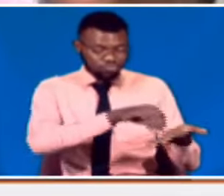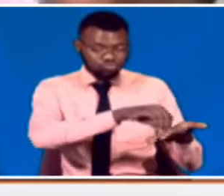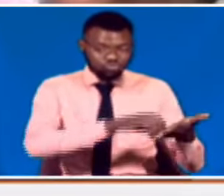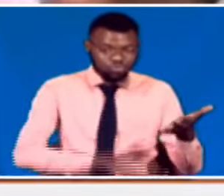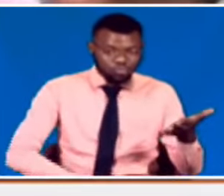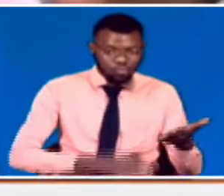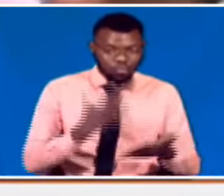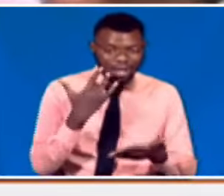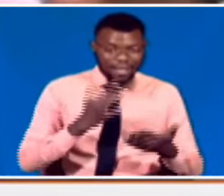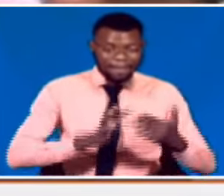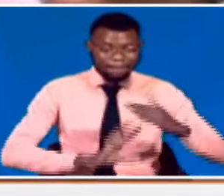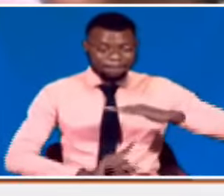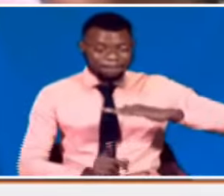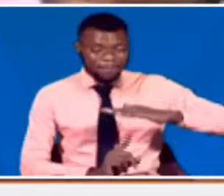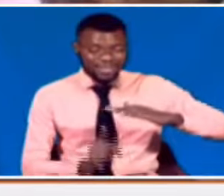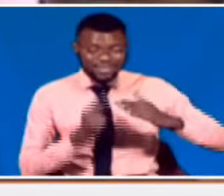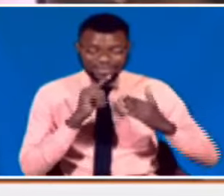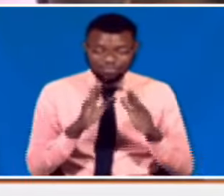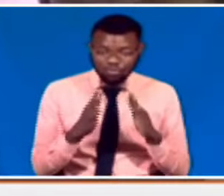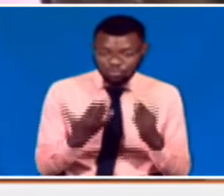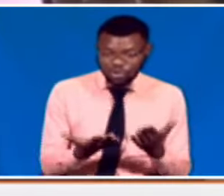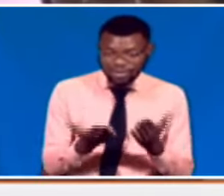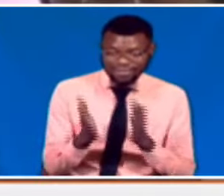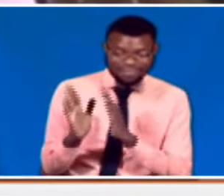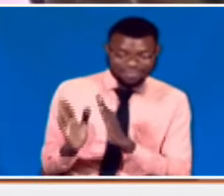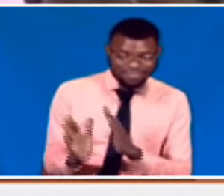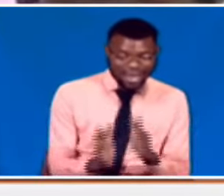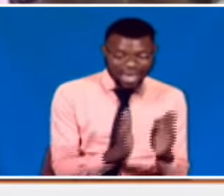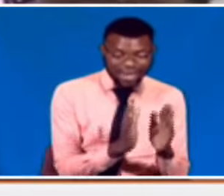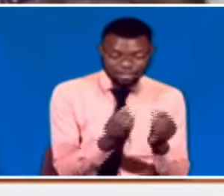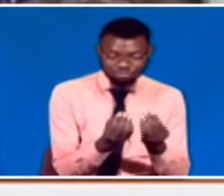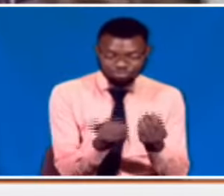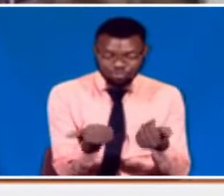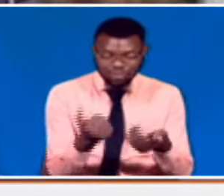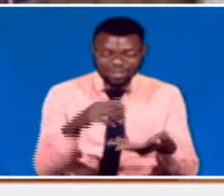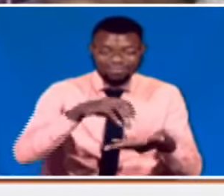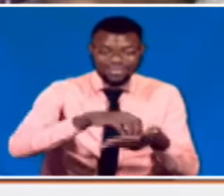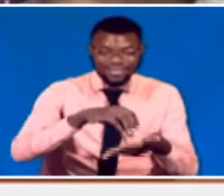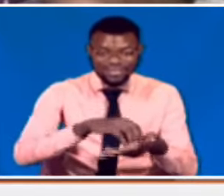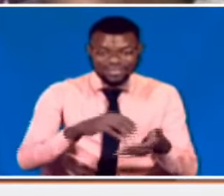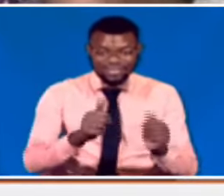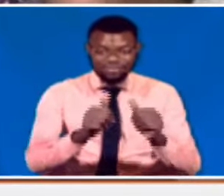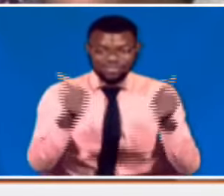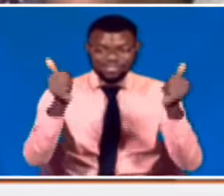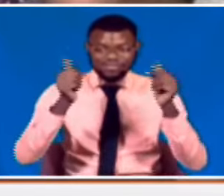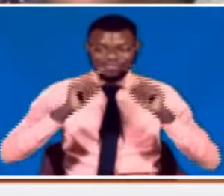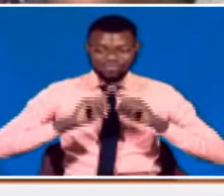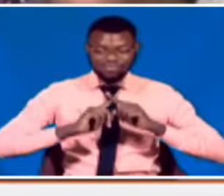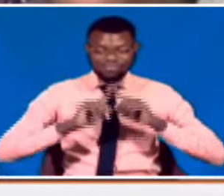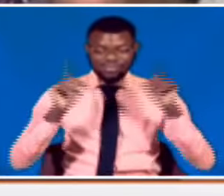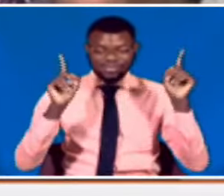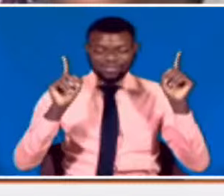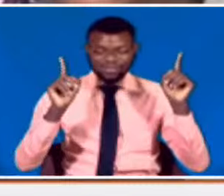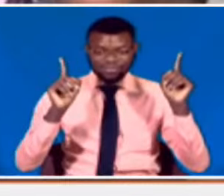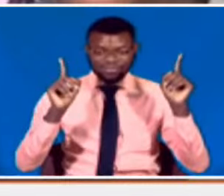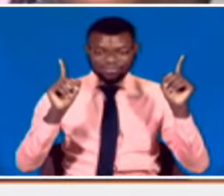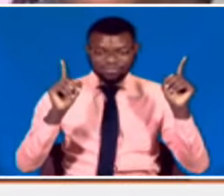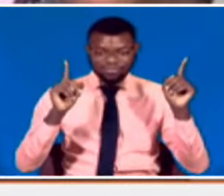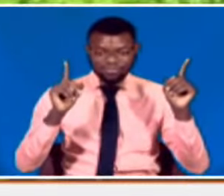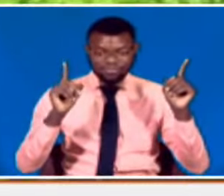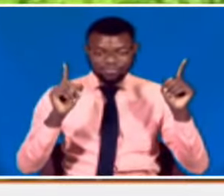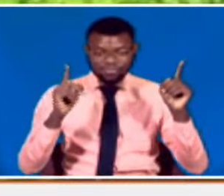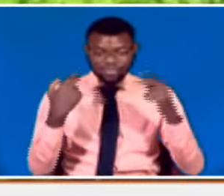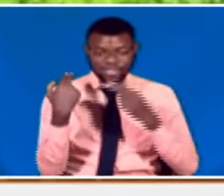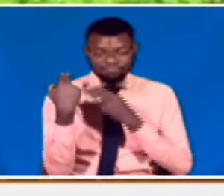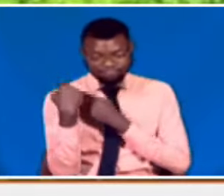says that it intends to handle the matter administratively, but that is a matter already under the